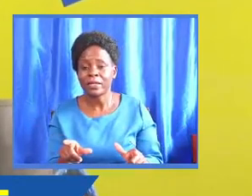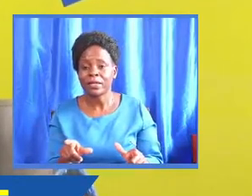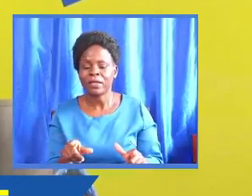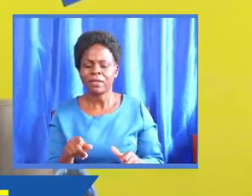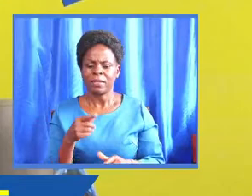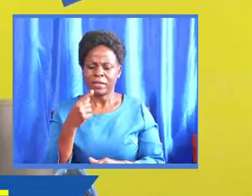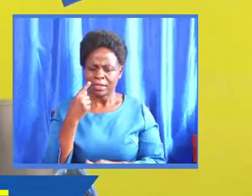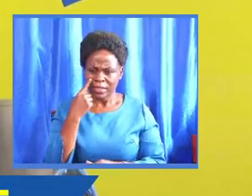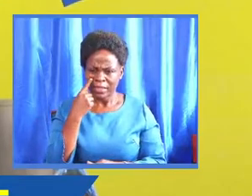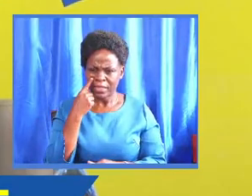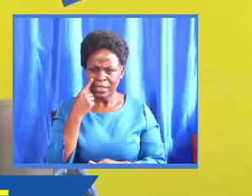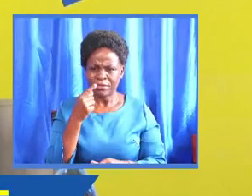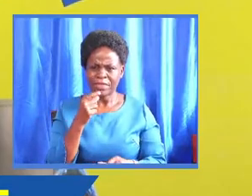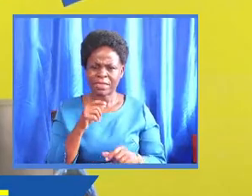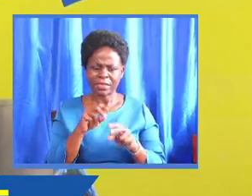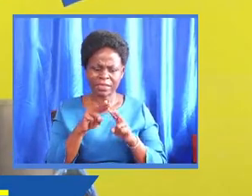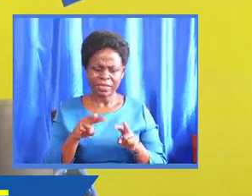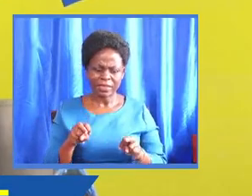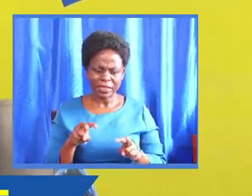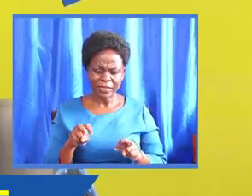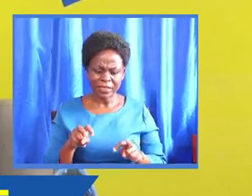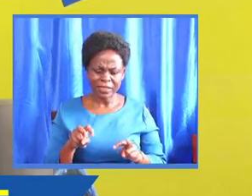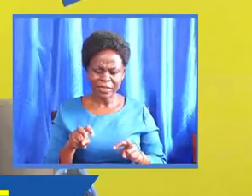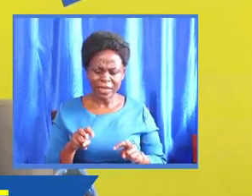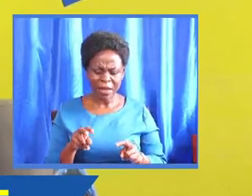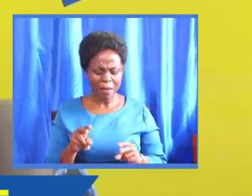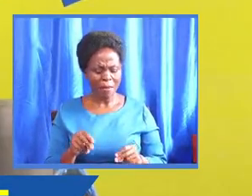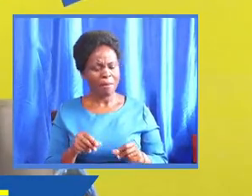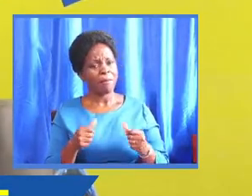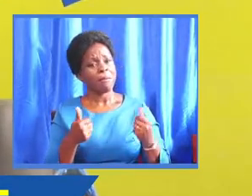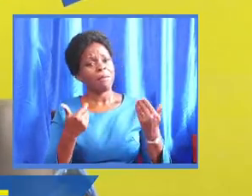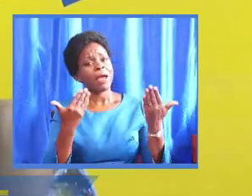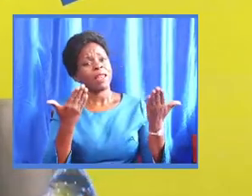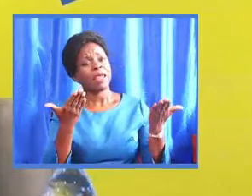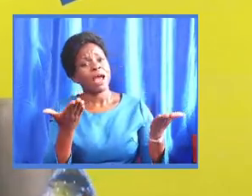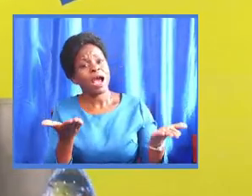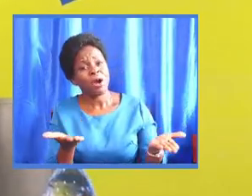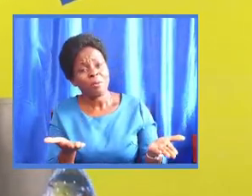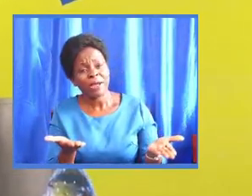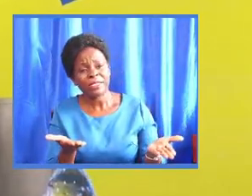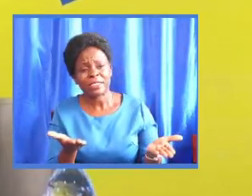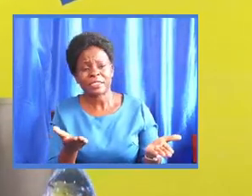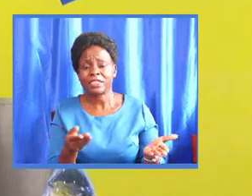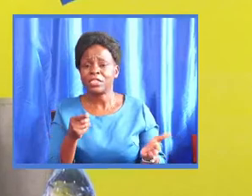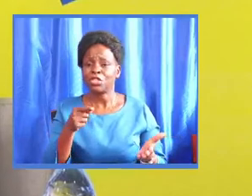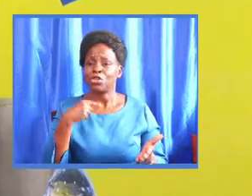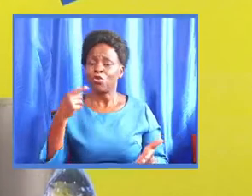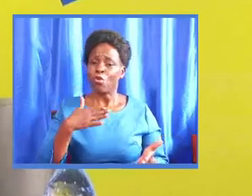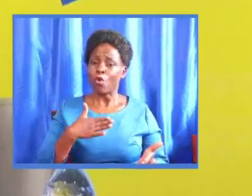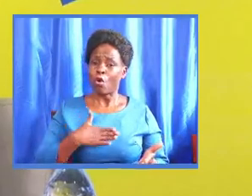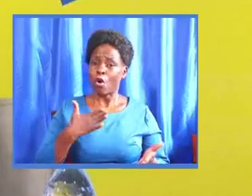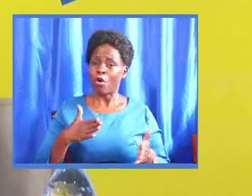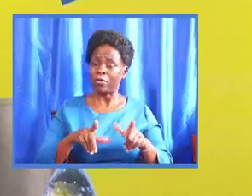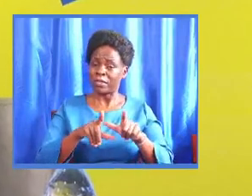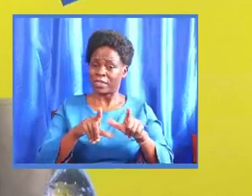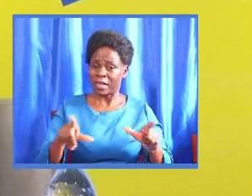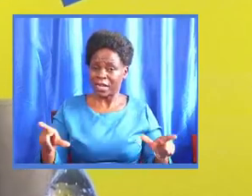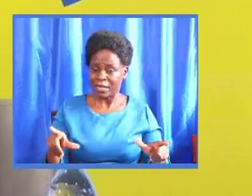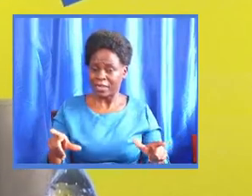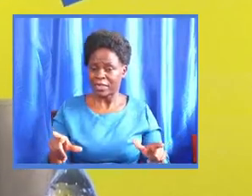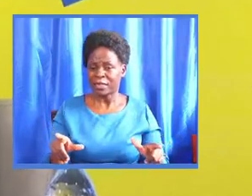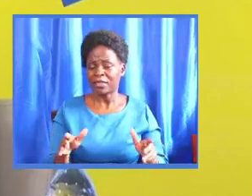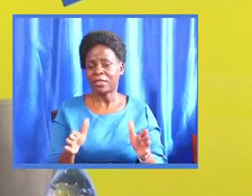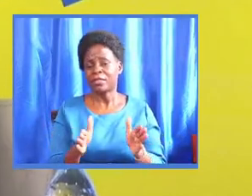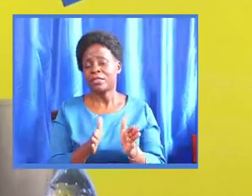find out or do your due diligence about where it is, how much it is, what tenure it is, who owns it, ownership and things like that.